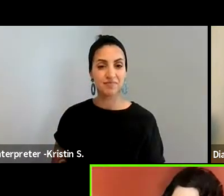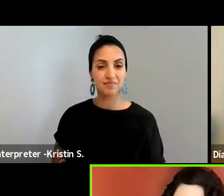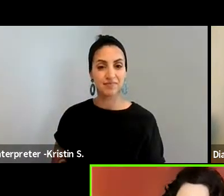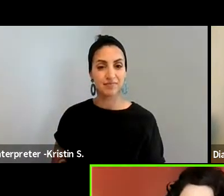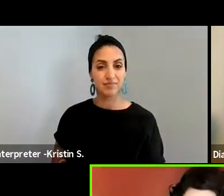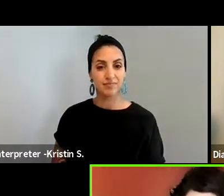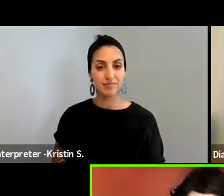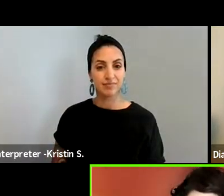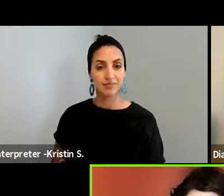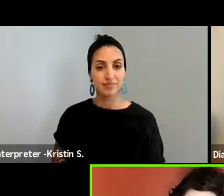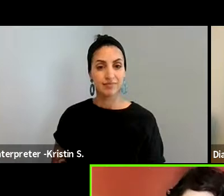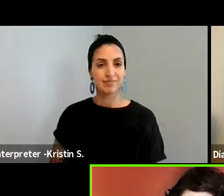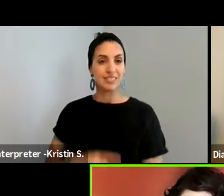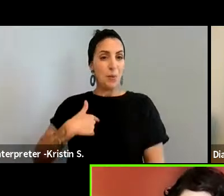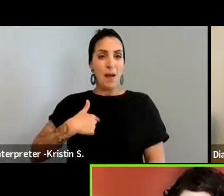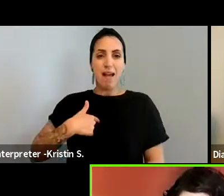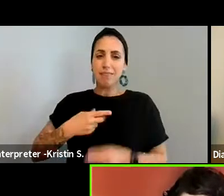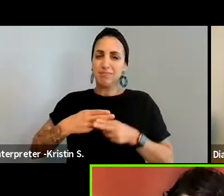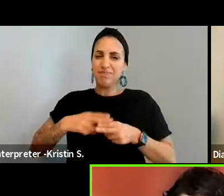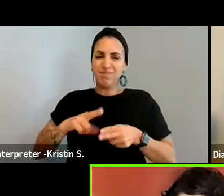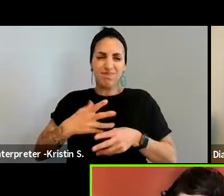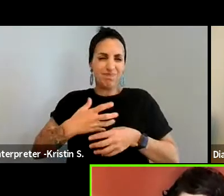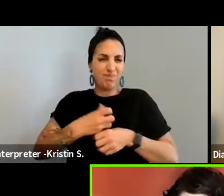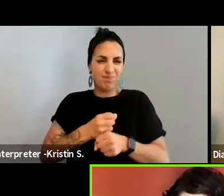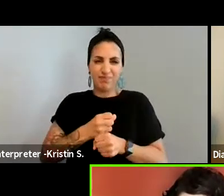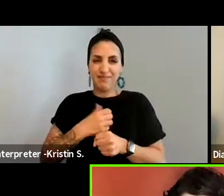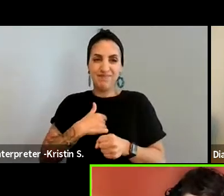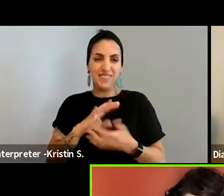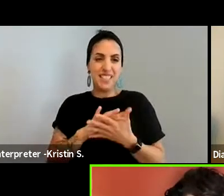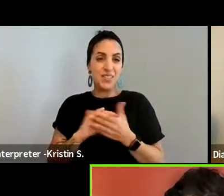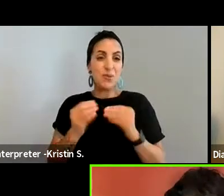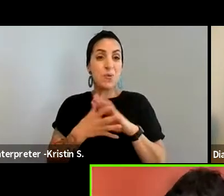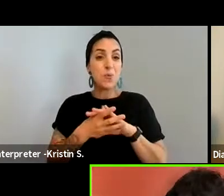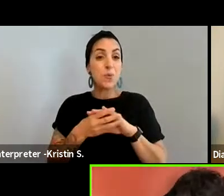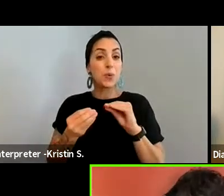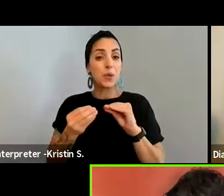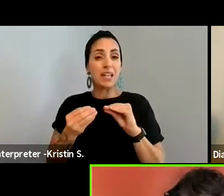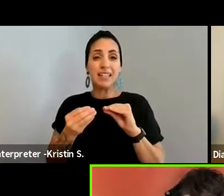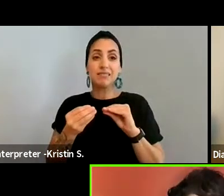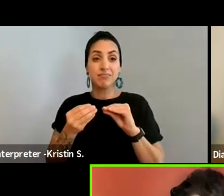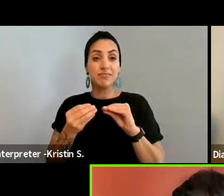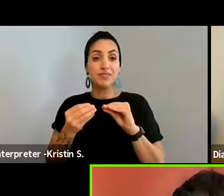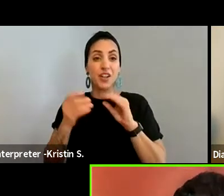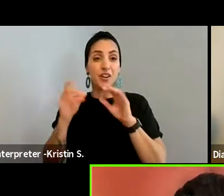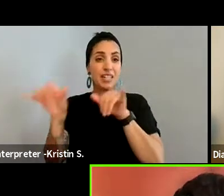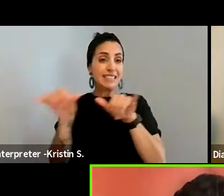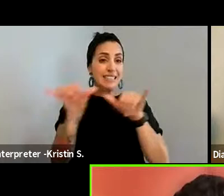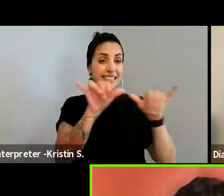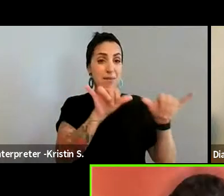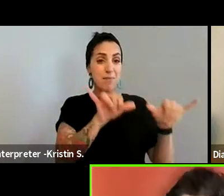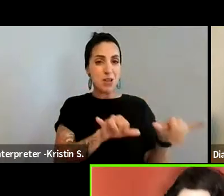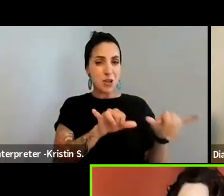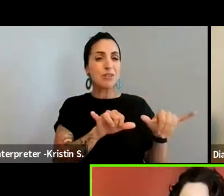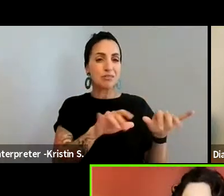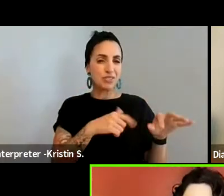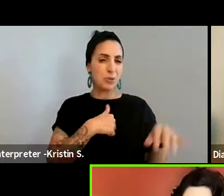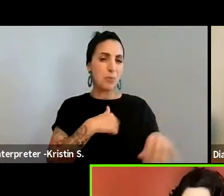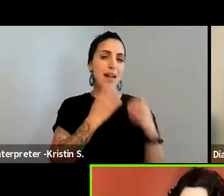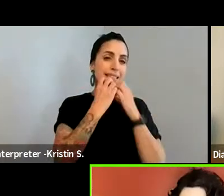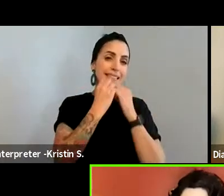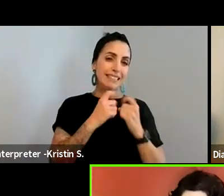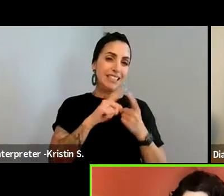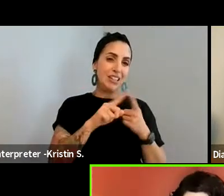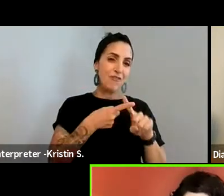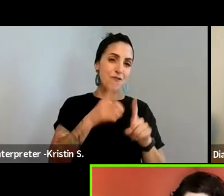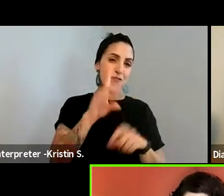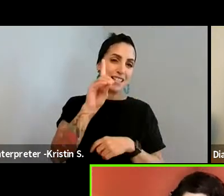So I'm going to be brief because my story is very similar to my dear, dear friend, Diana.